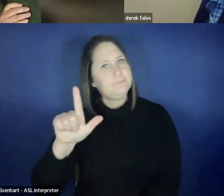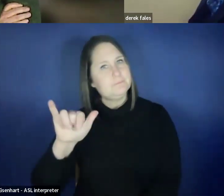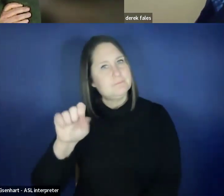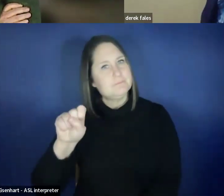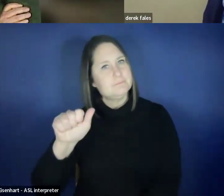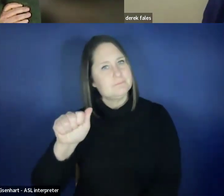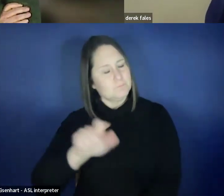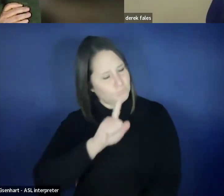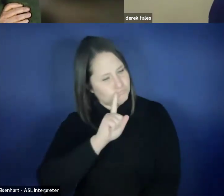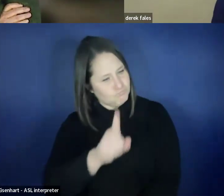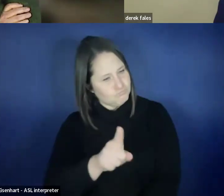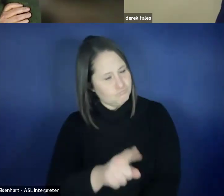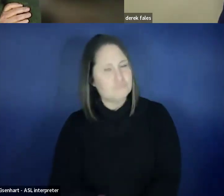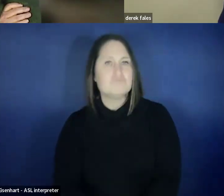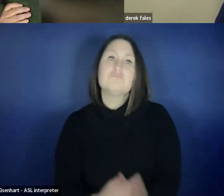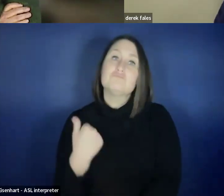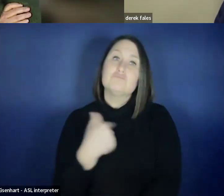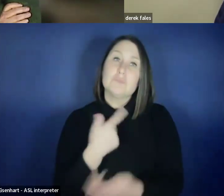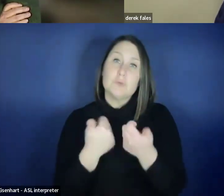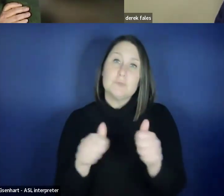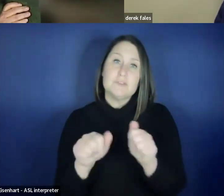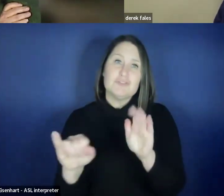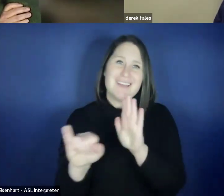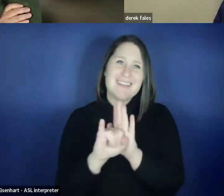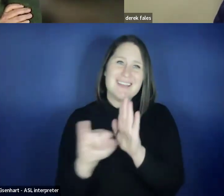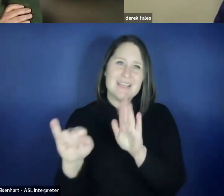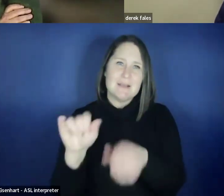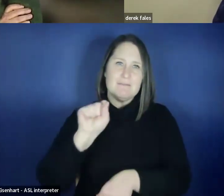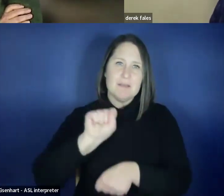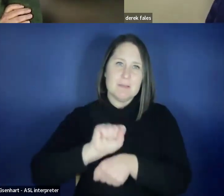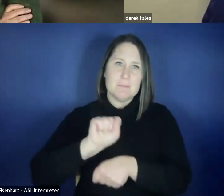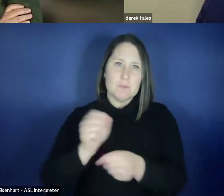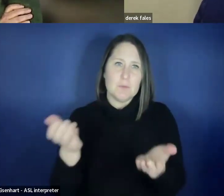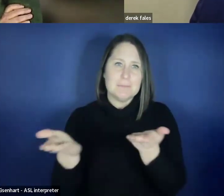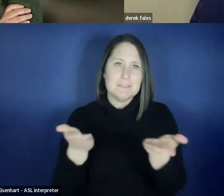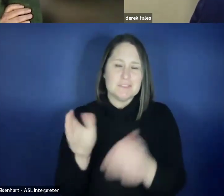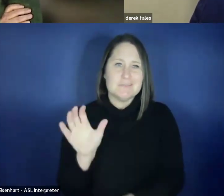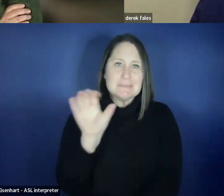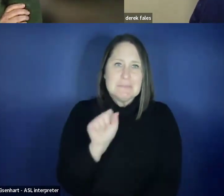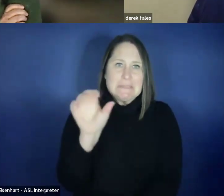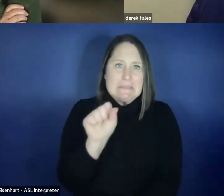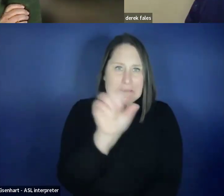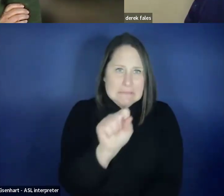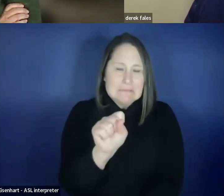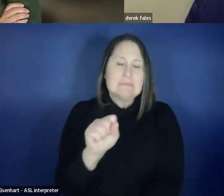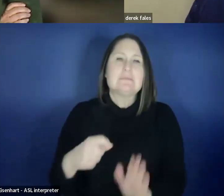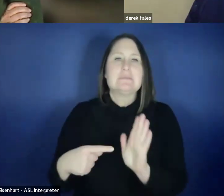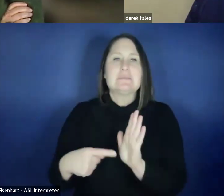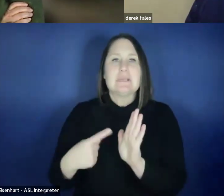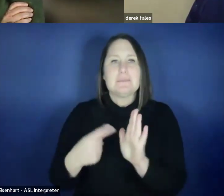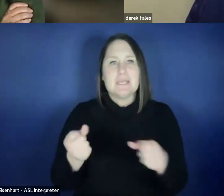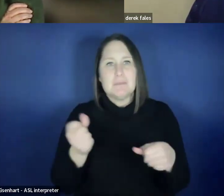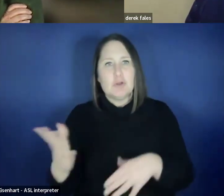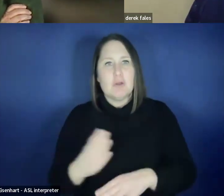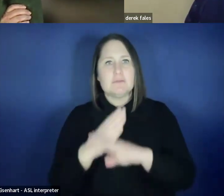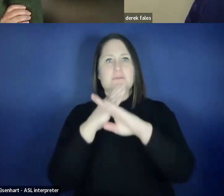Sure. We tried to identify employment services that were missing that sometimes might cause a